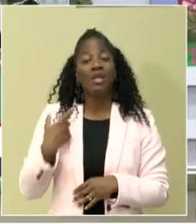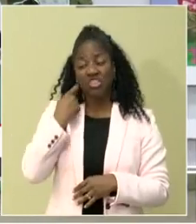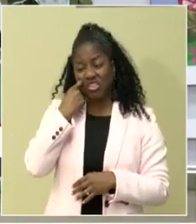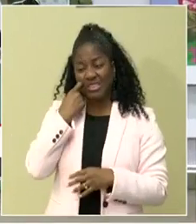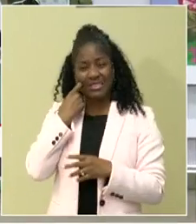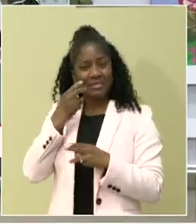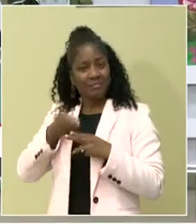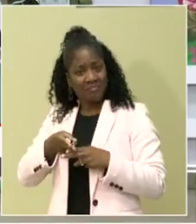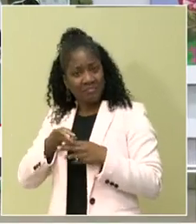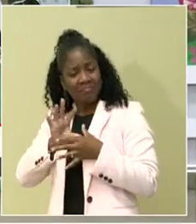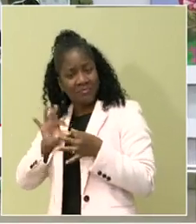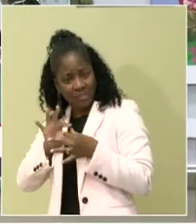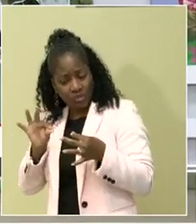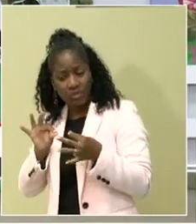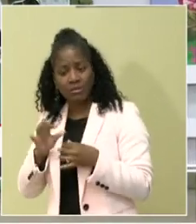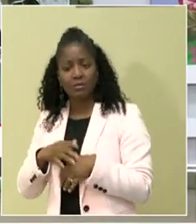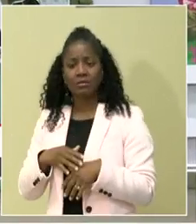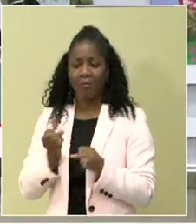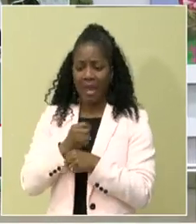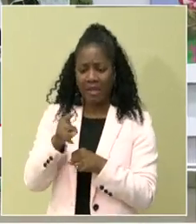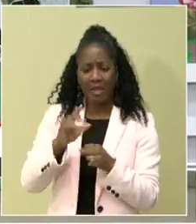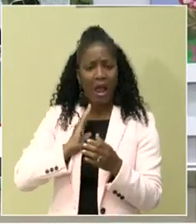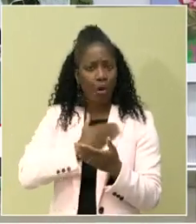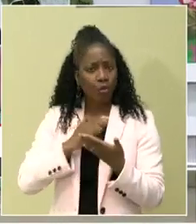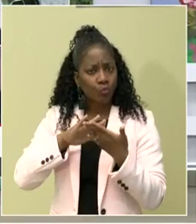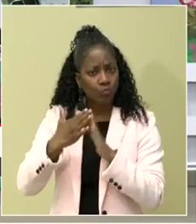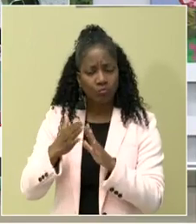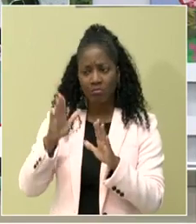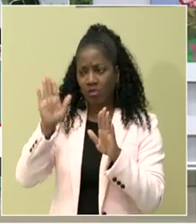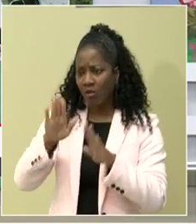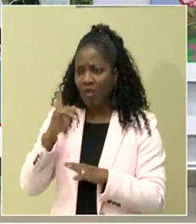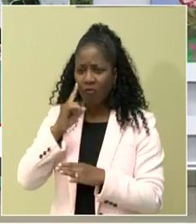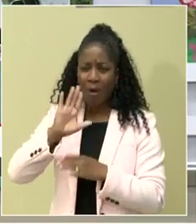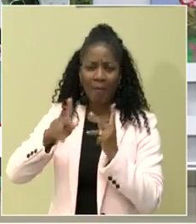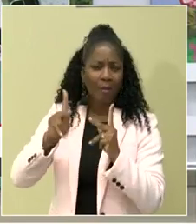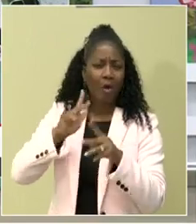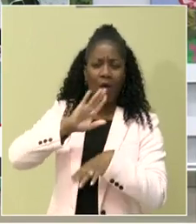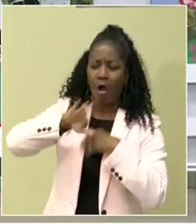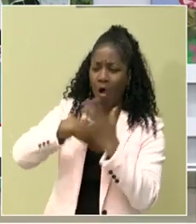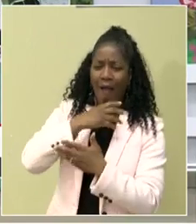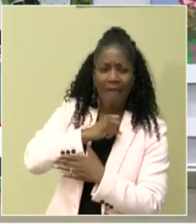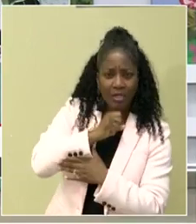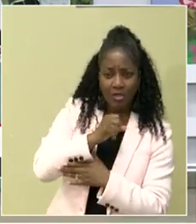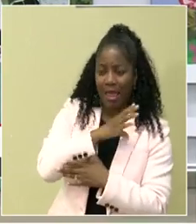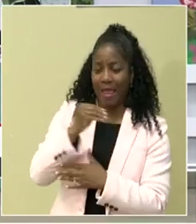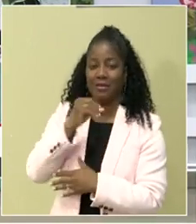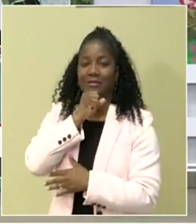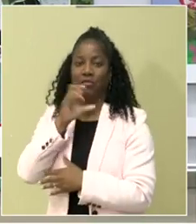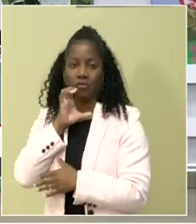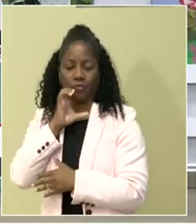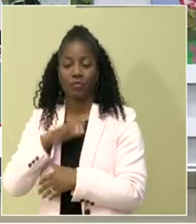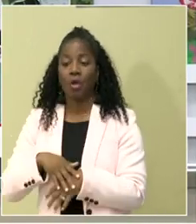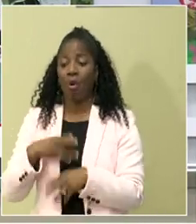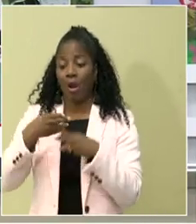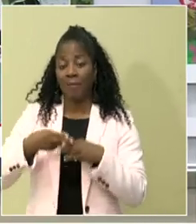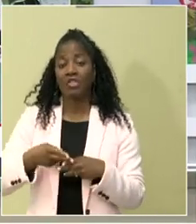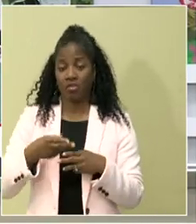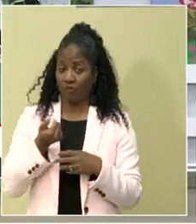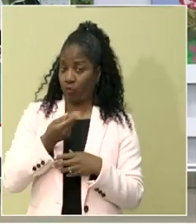mentioned make communities great for people of all ages and seniors. So let me just mention a couple of